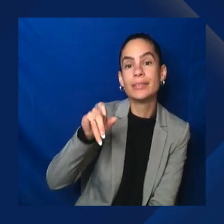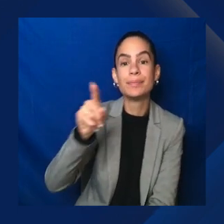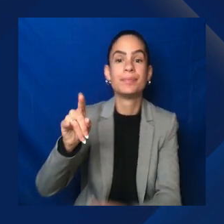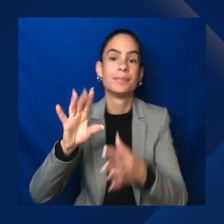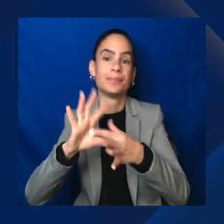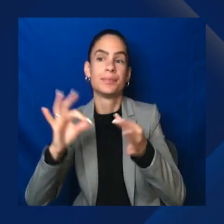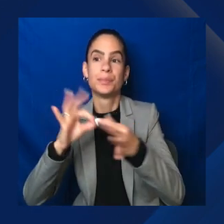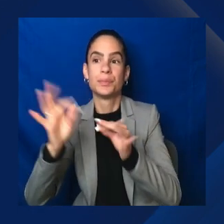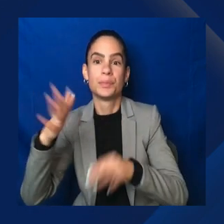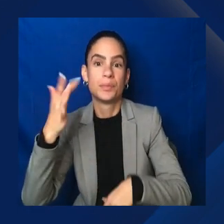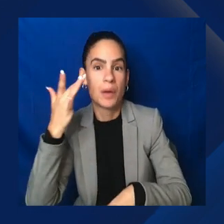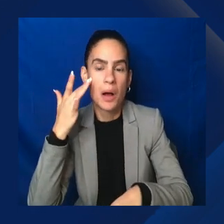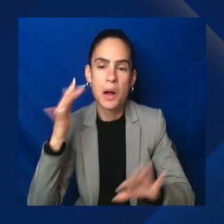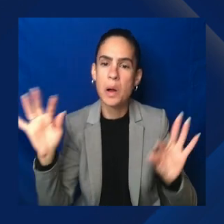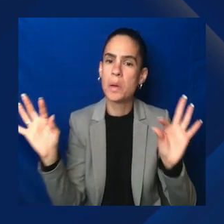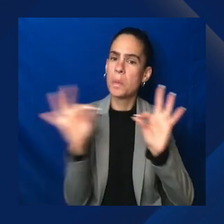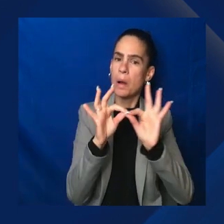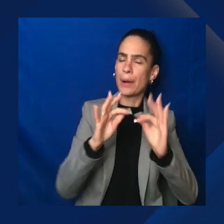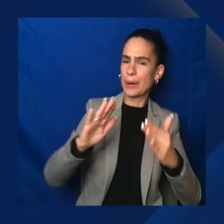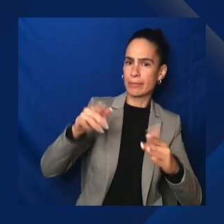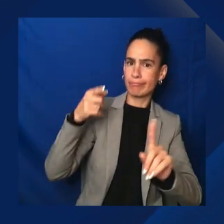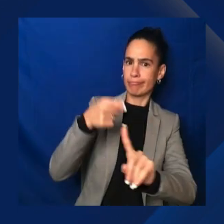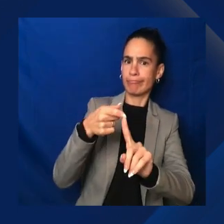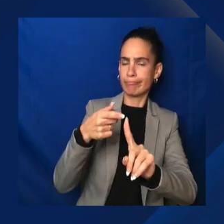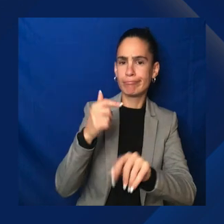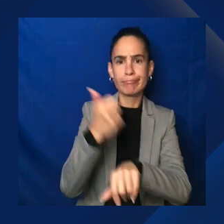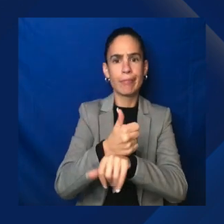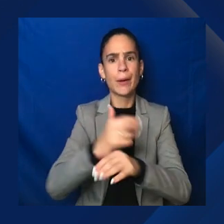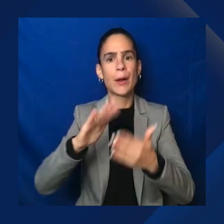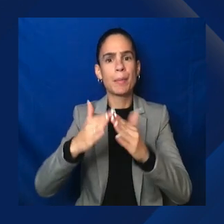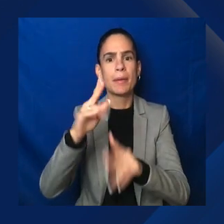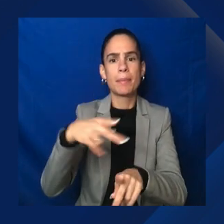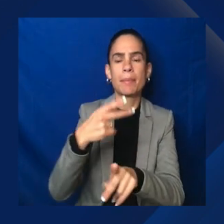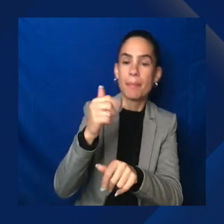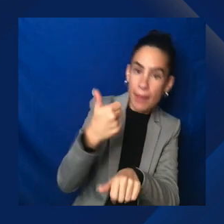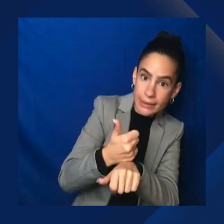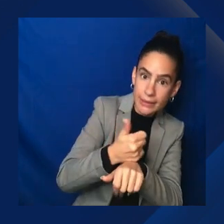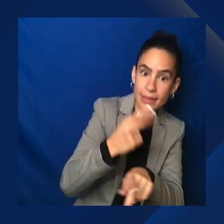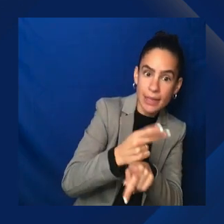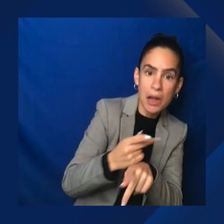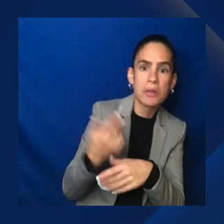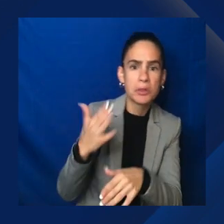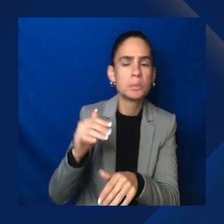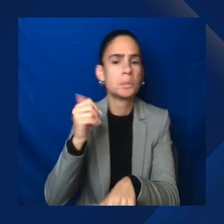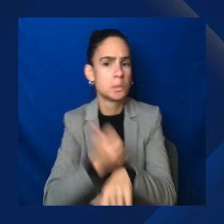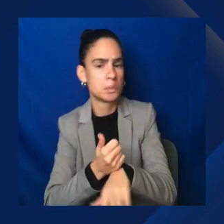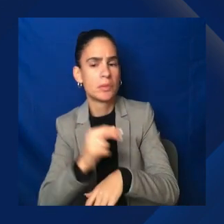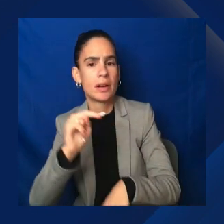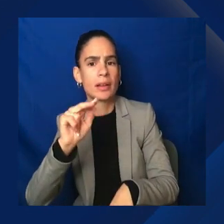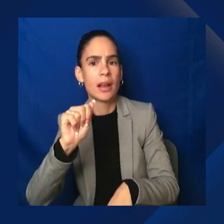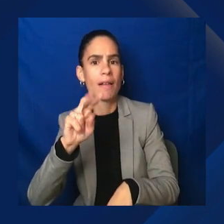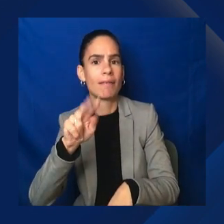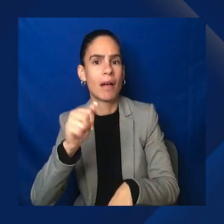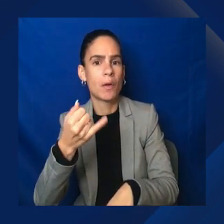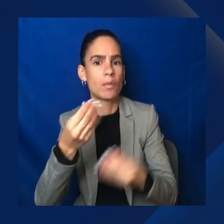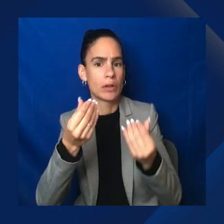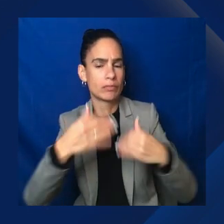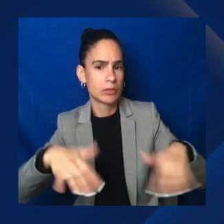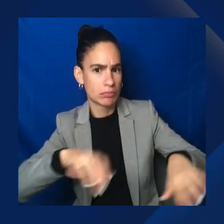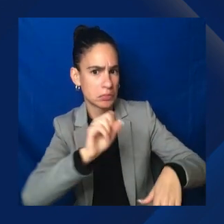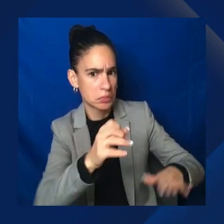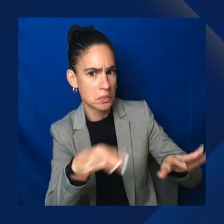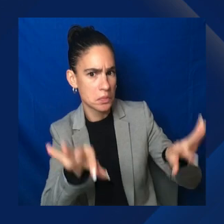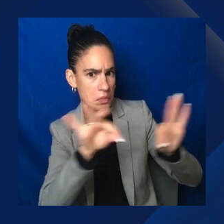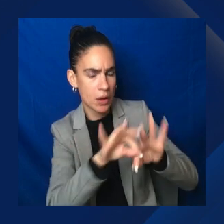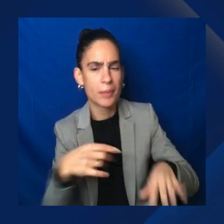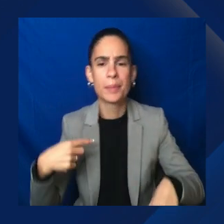important it is on the Navajo reservations. Stephanie, if we pass Build Back Better, there's gonna be a lot of money in there to develop capacity